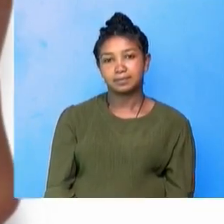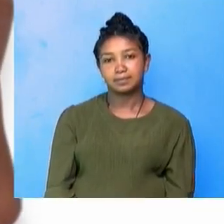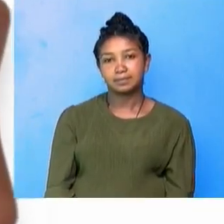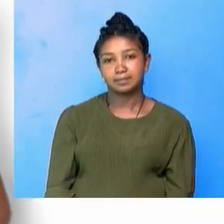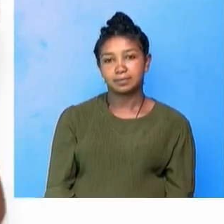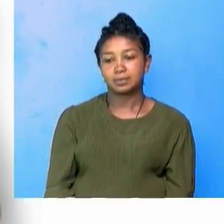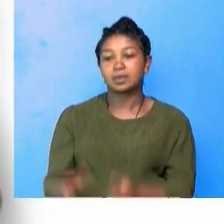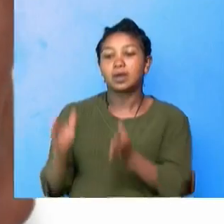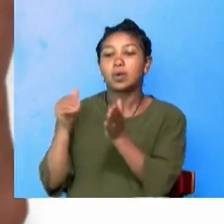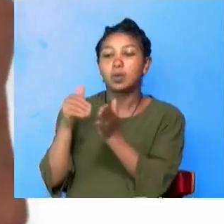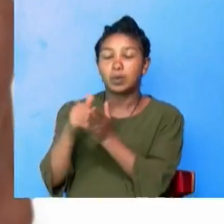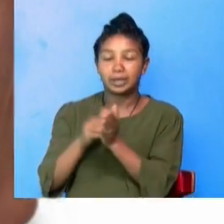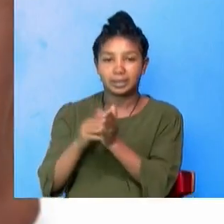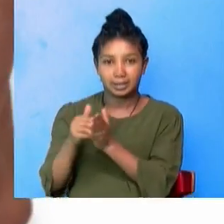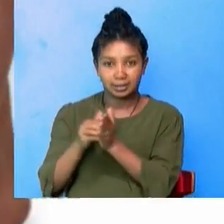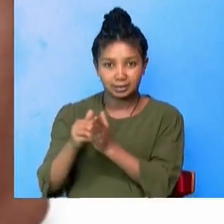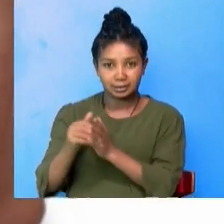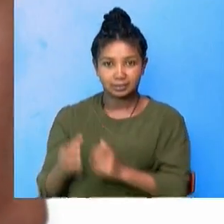weak.